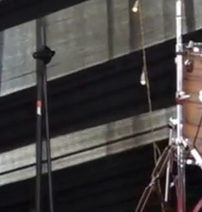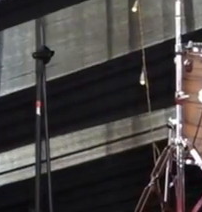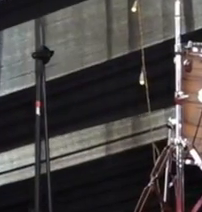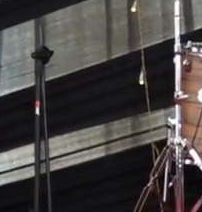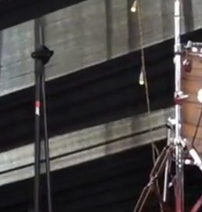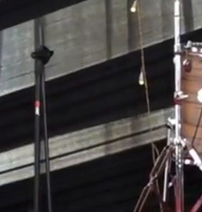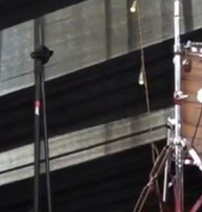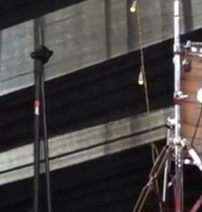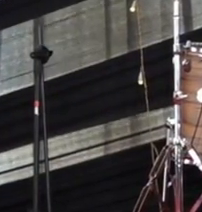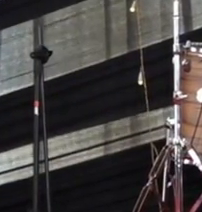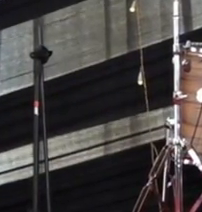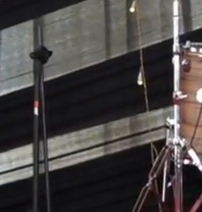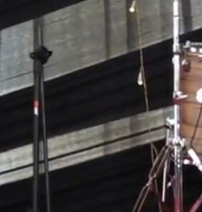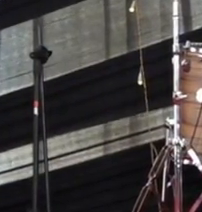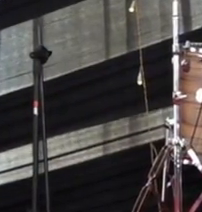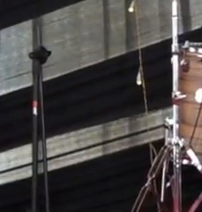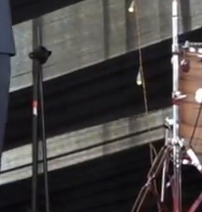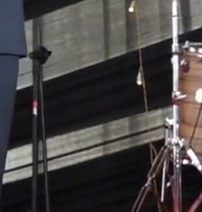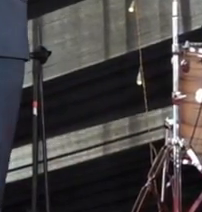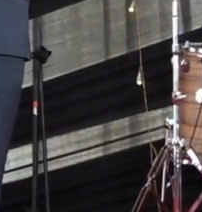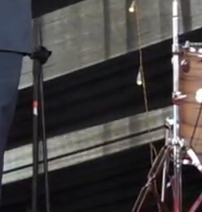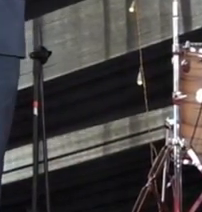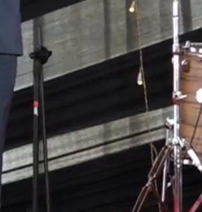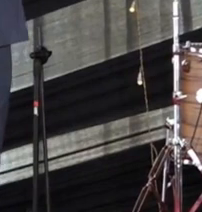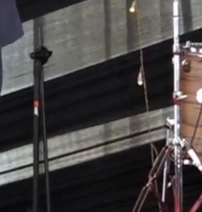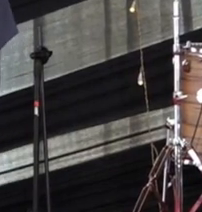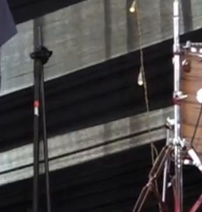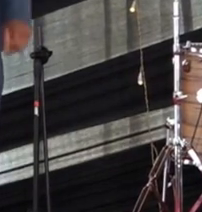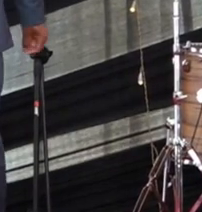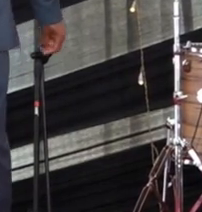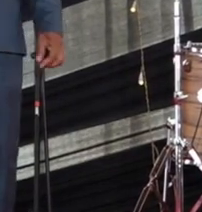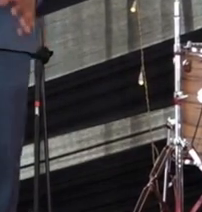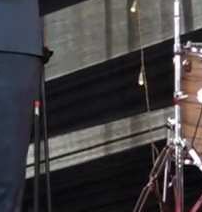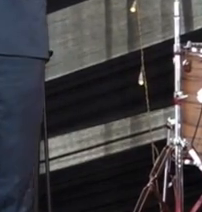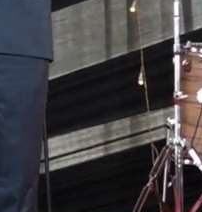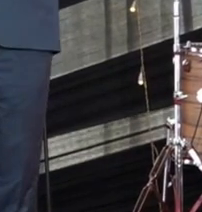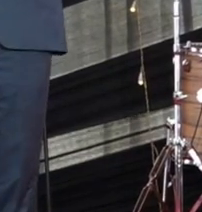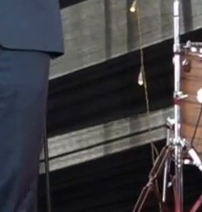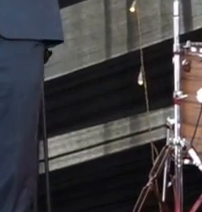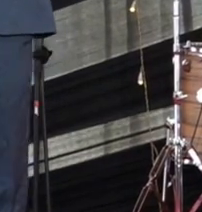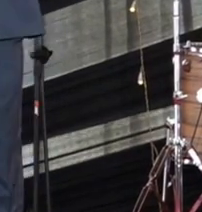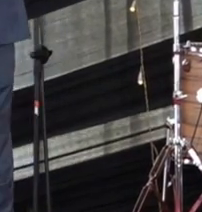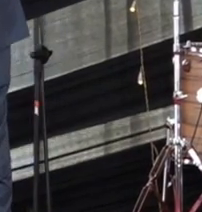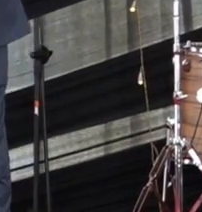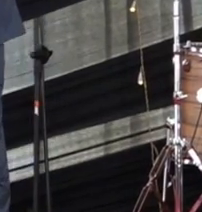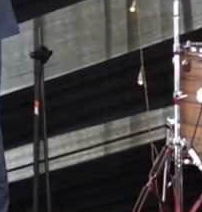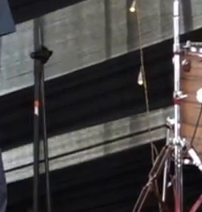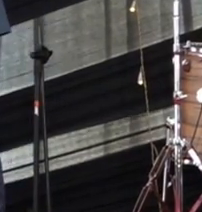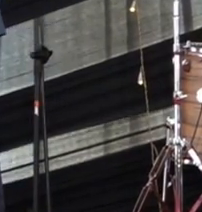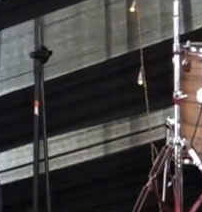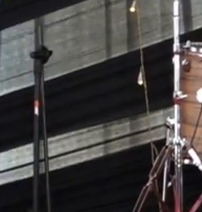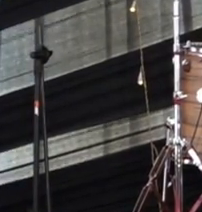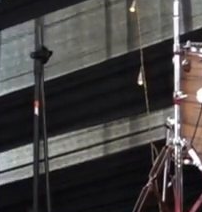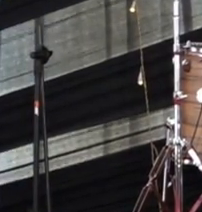believers in this house? Hapa. The most expensive gift, the most sana. Costly gift ni that garama. God could give me and